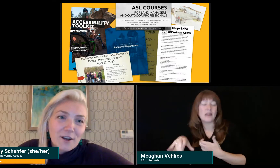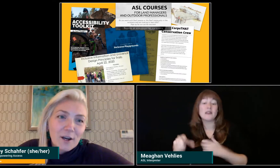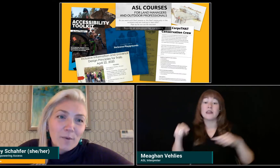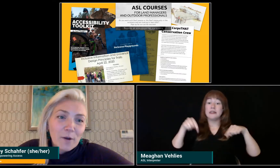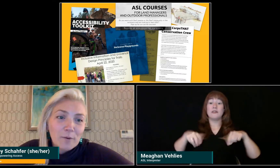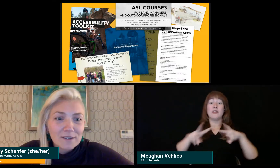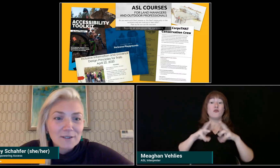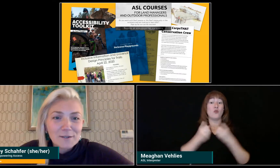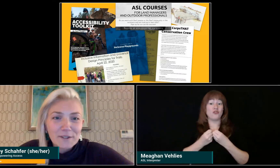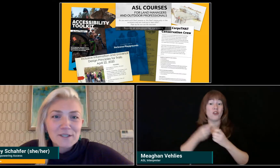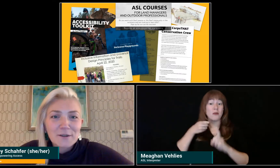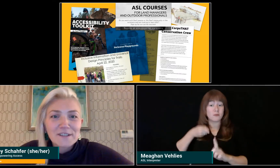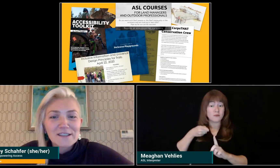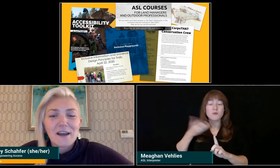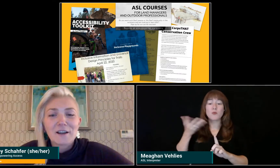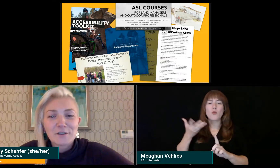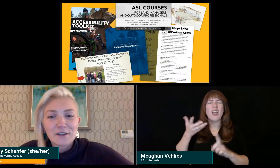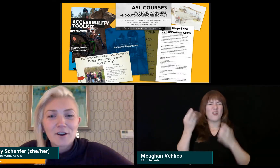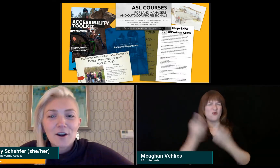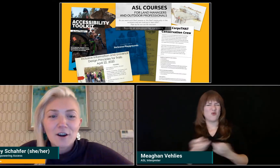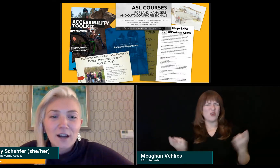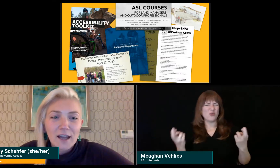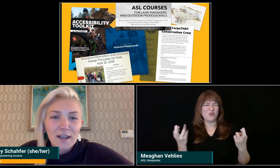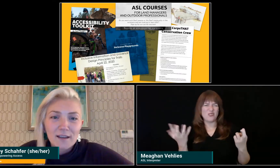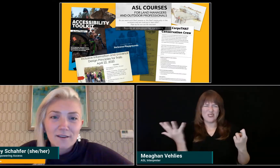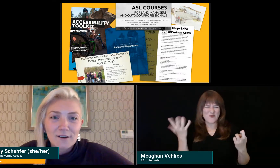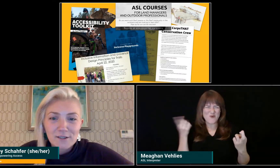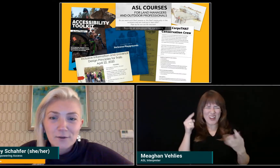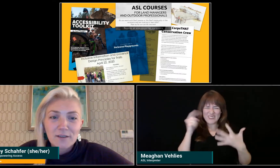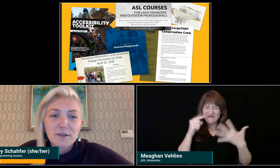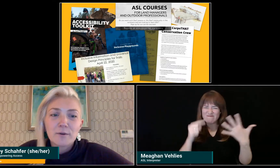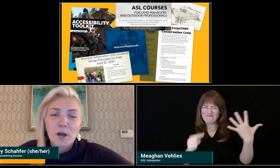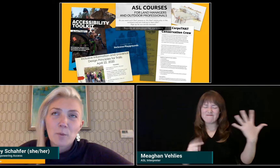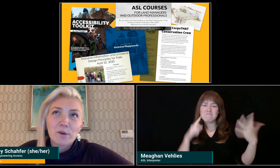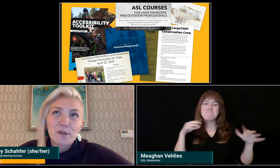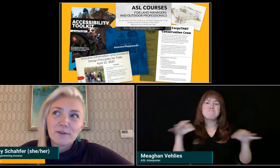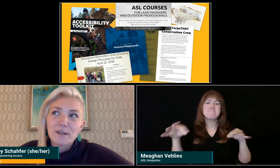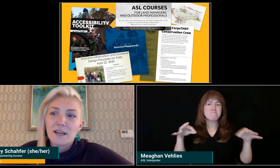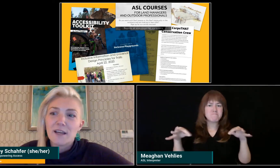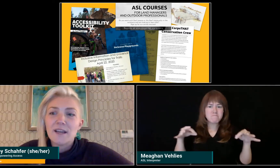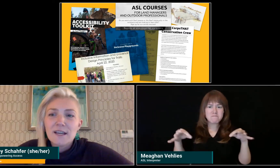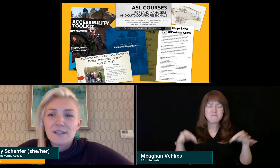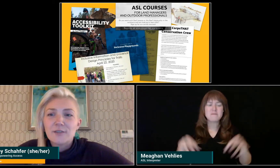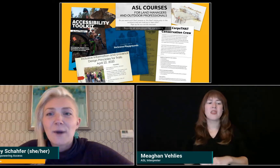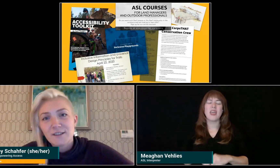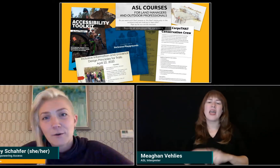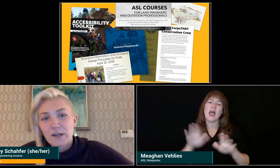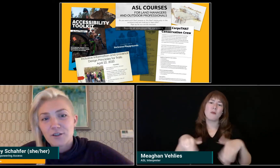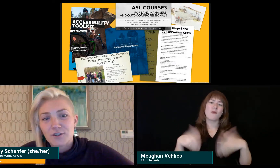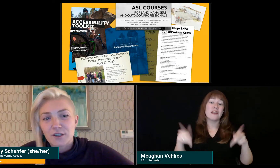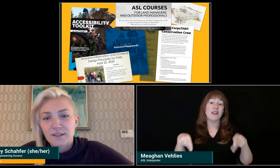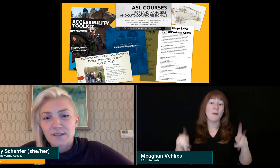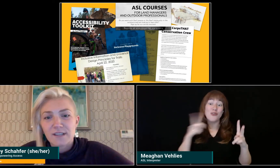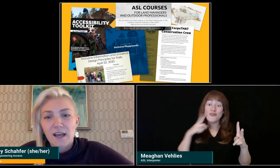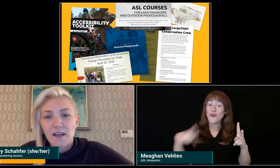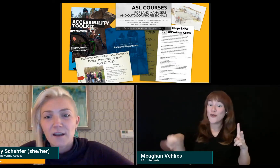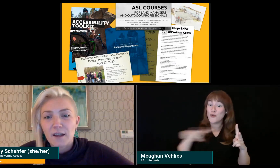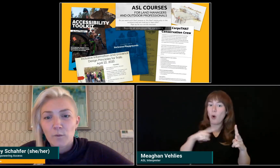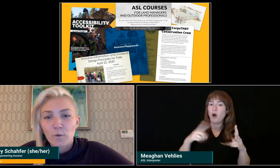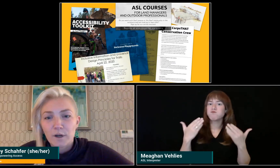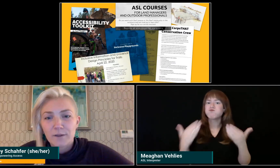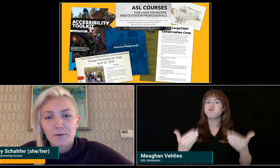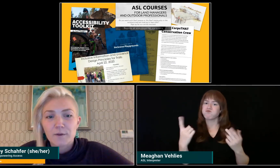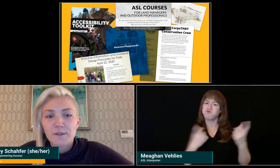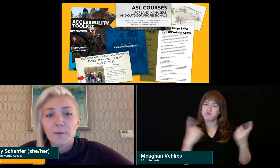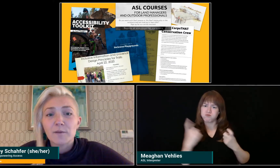want to talk about what those resources actually are and also give you an opportunity to ask questions